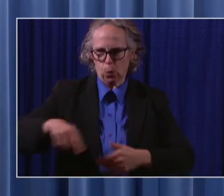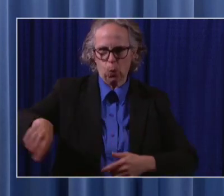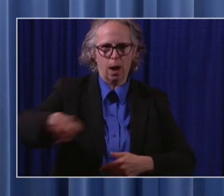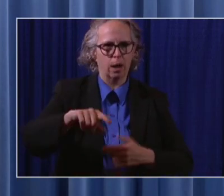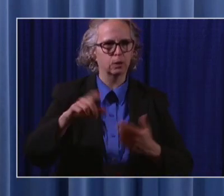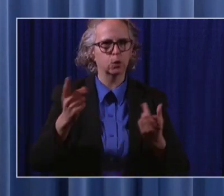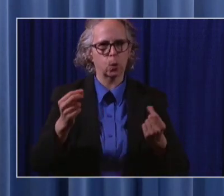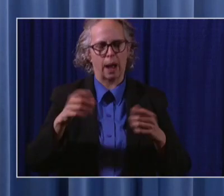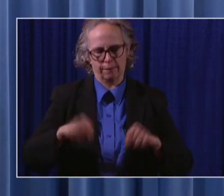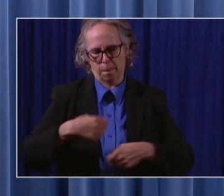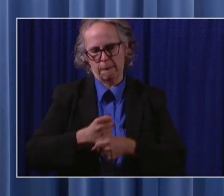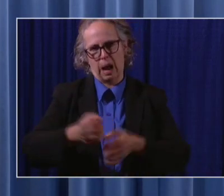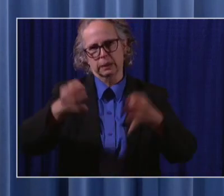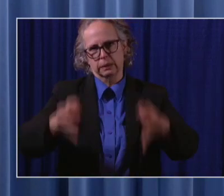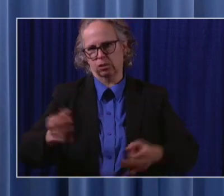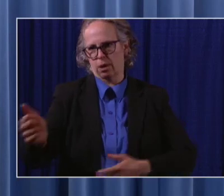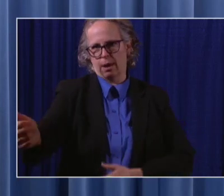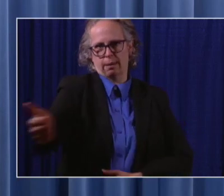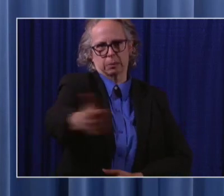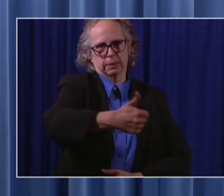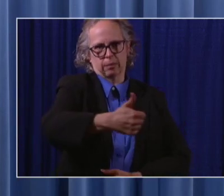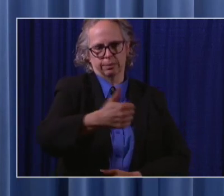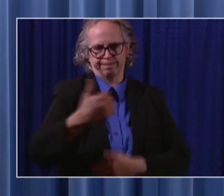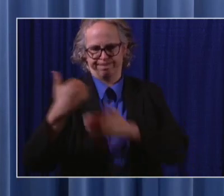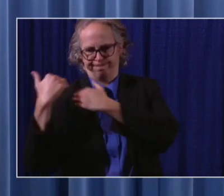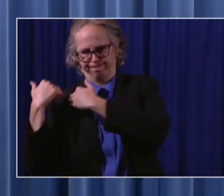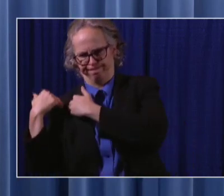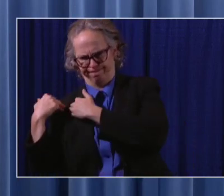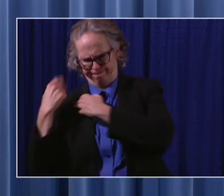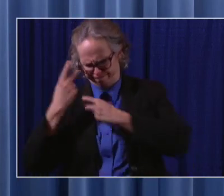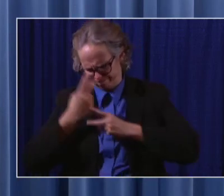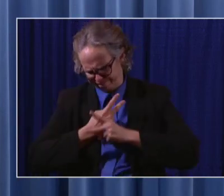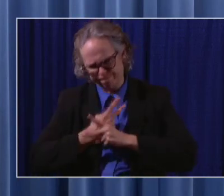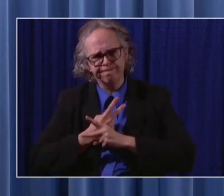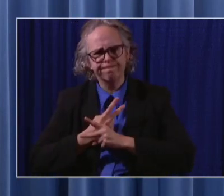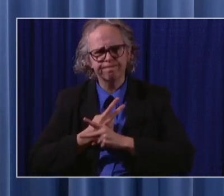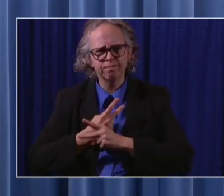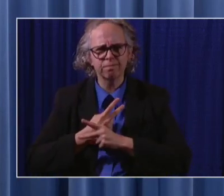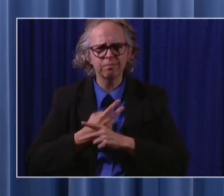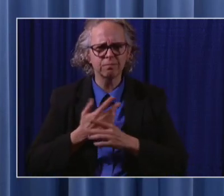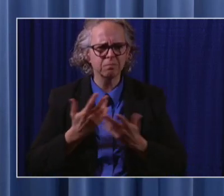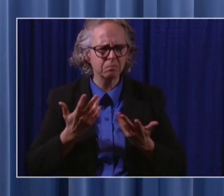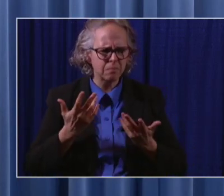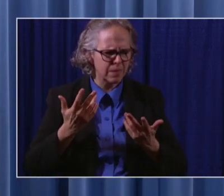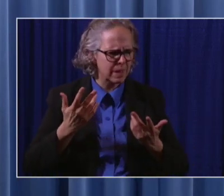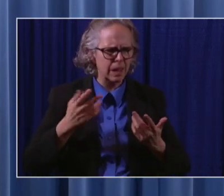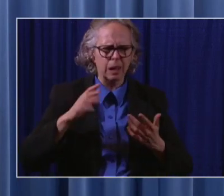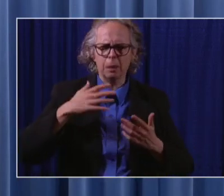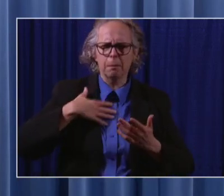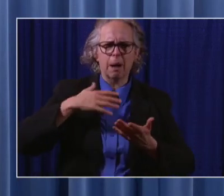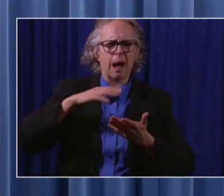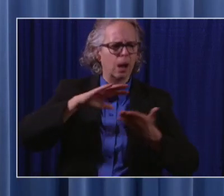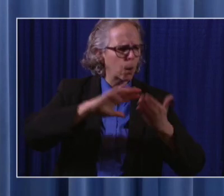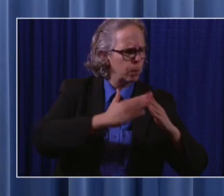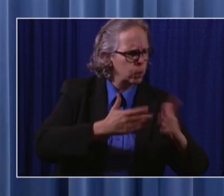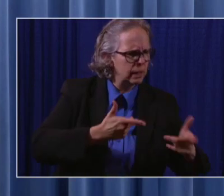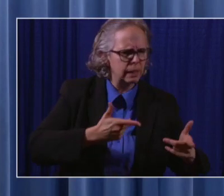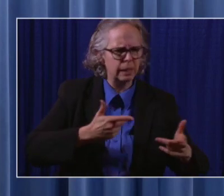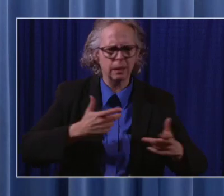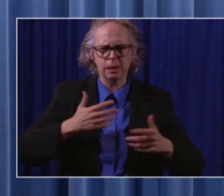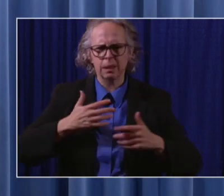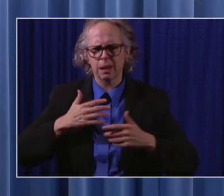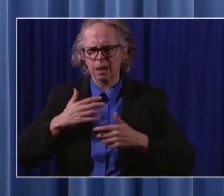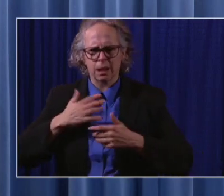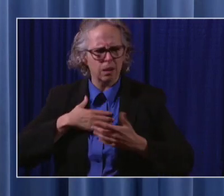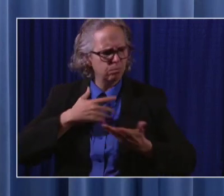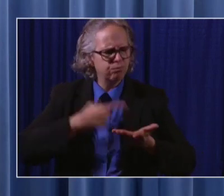But we have allowed those schools to make their own individual community decision, which should be a decision with the parents, it should